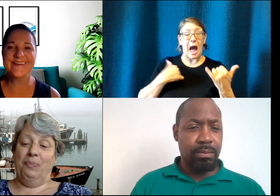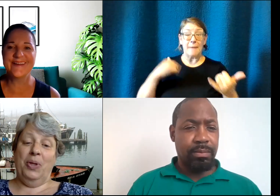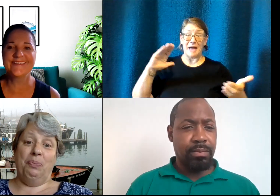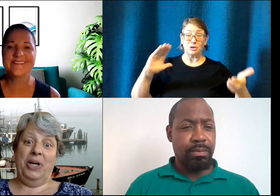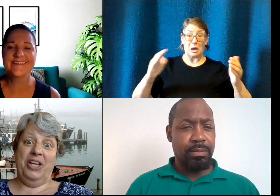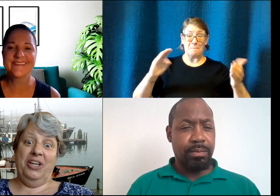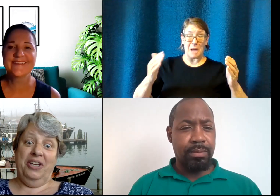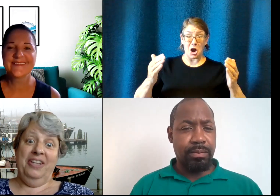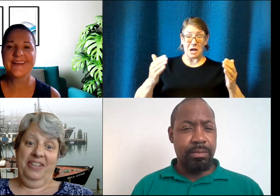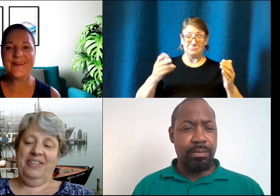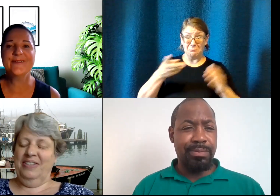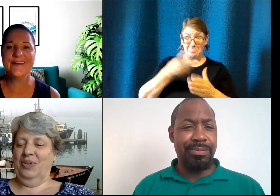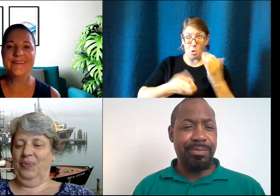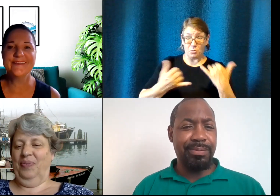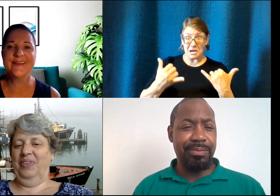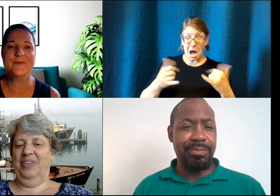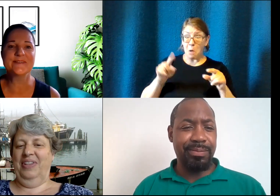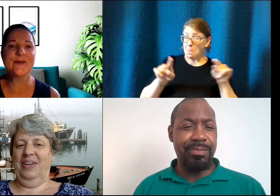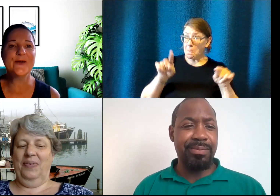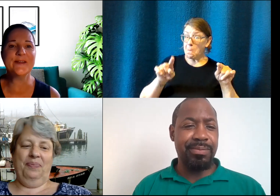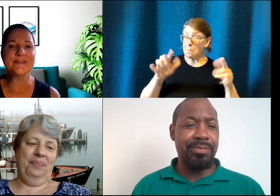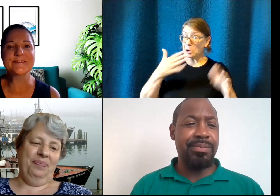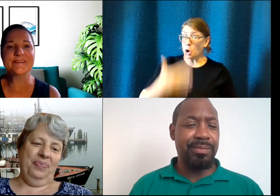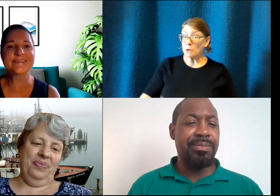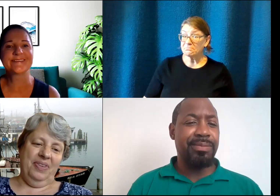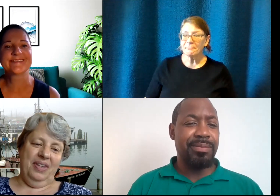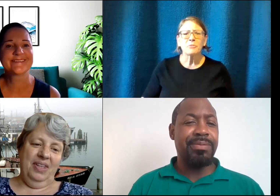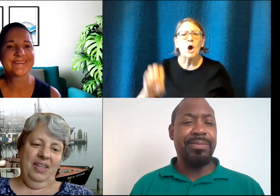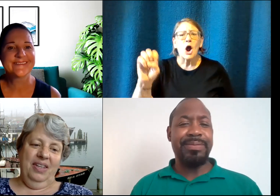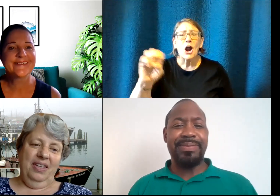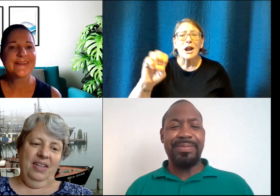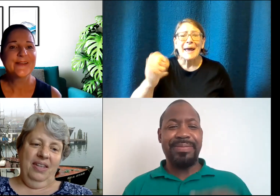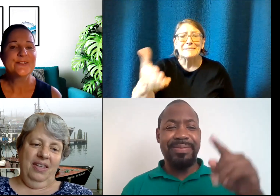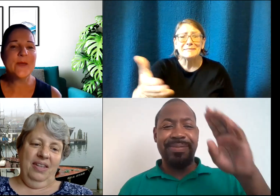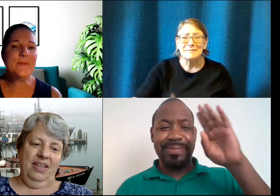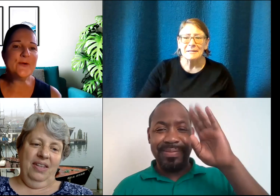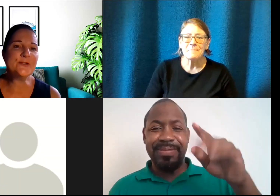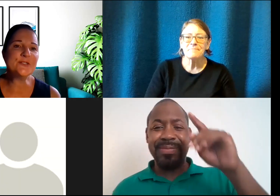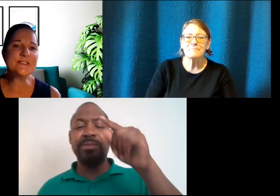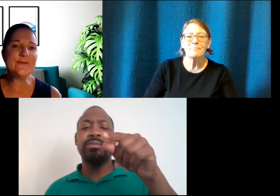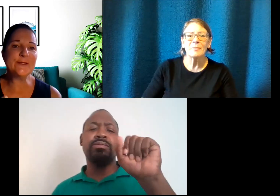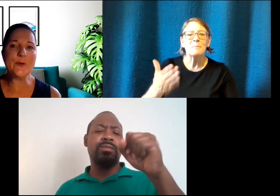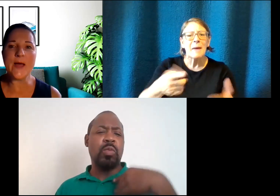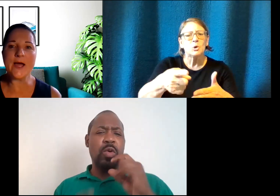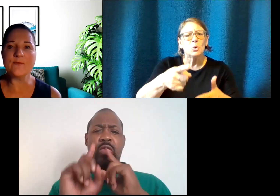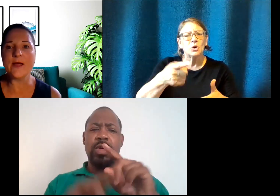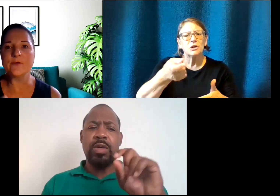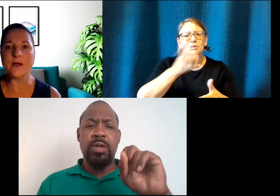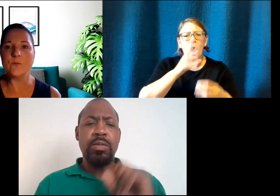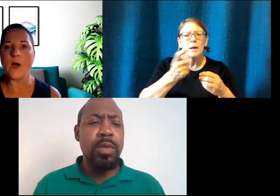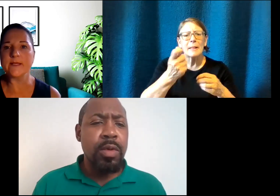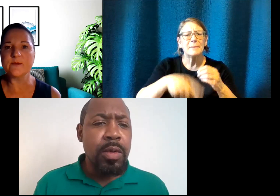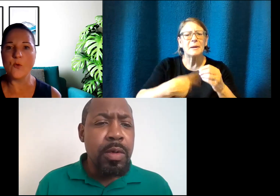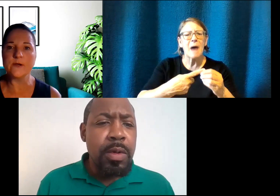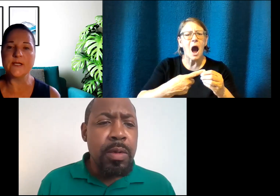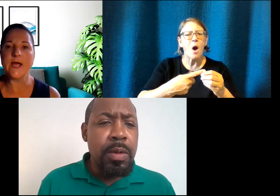and they're both pretty good. Okay, great. Thank you. Ernest. So maybe you could just give a little background